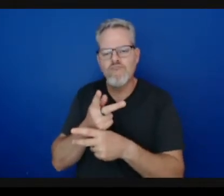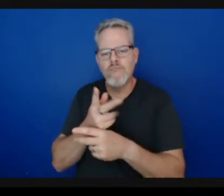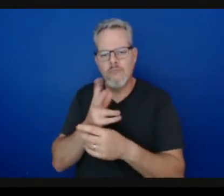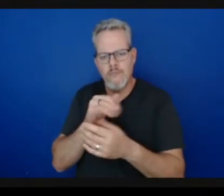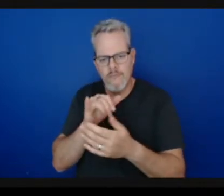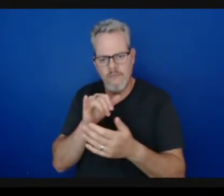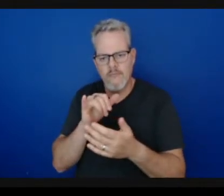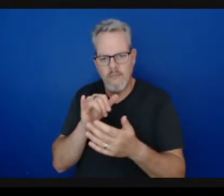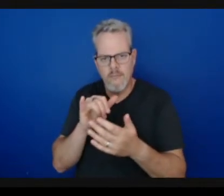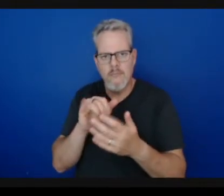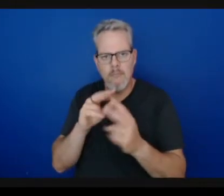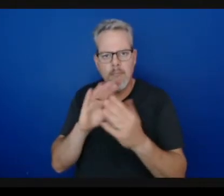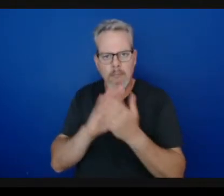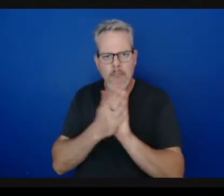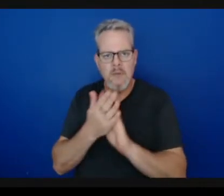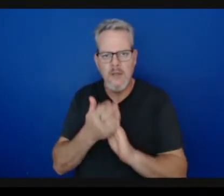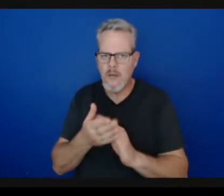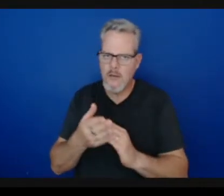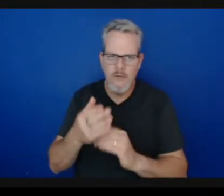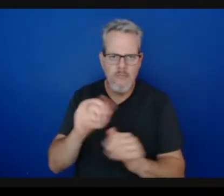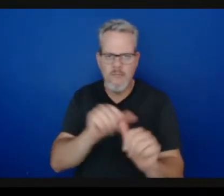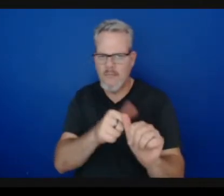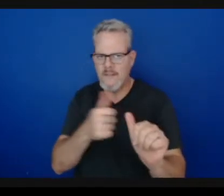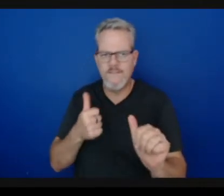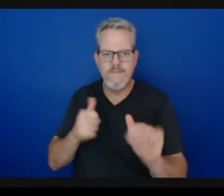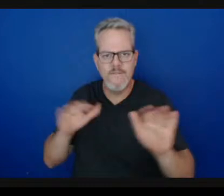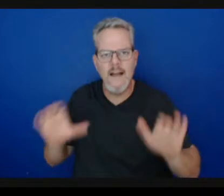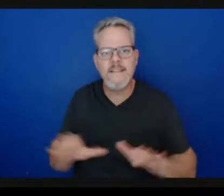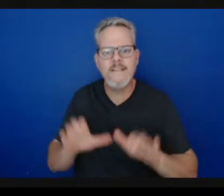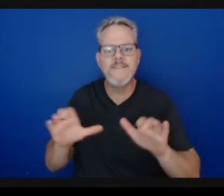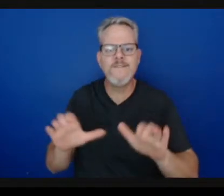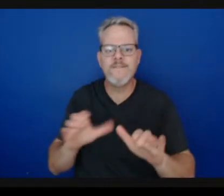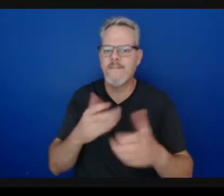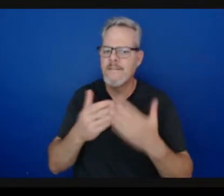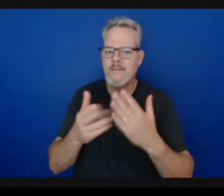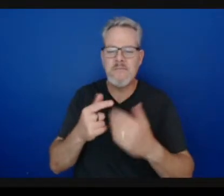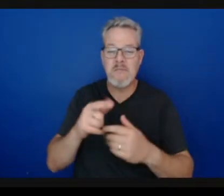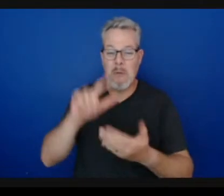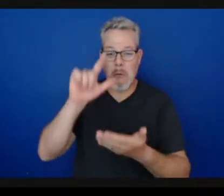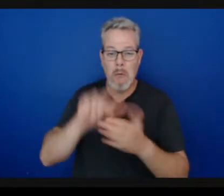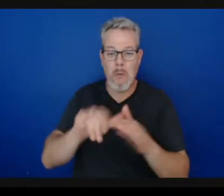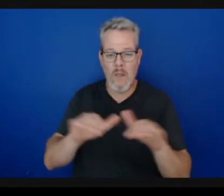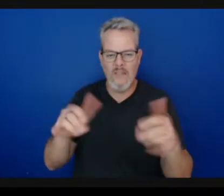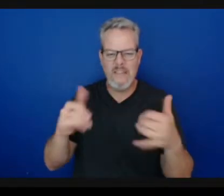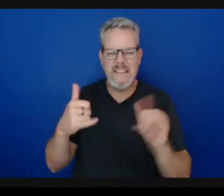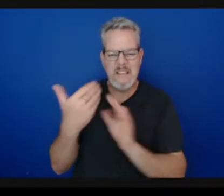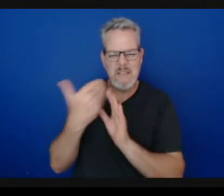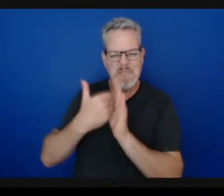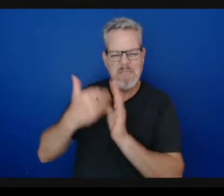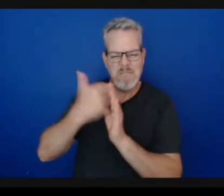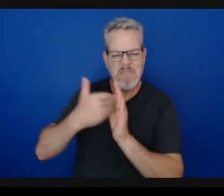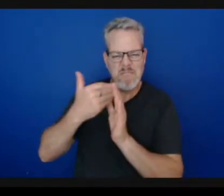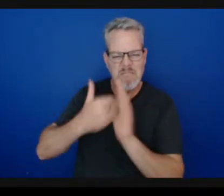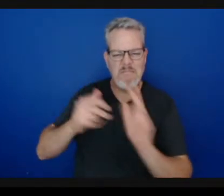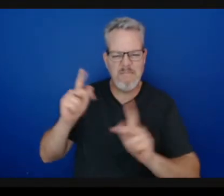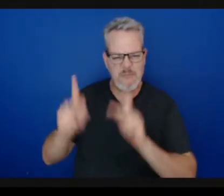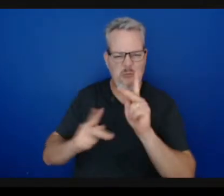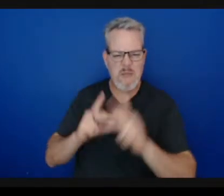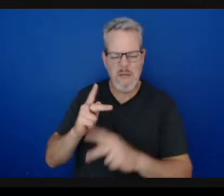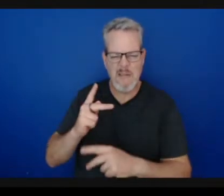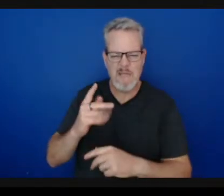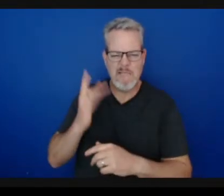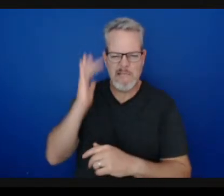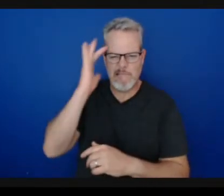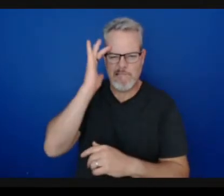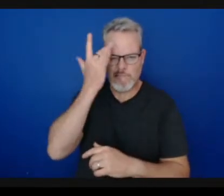be proactive if you have any respiratory issues here. Even at low levels, this can be a nuisance for people or more problematic than that.